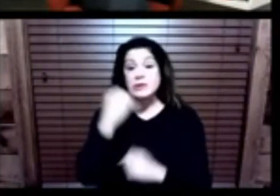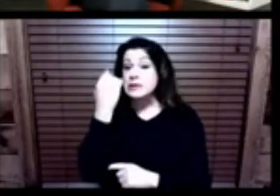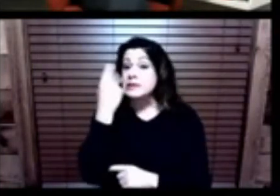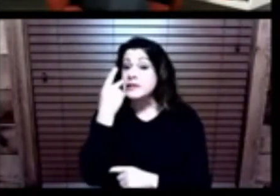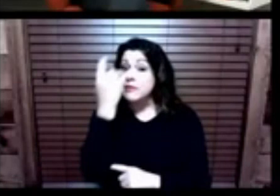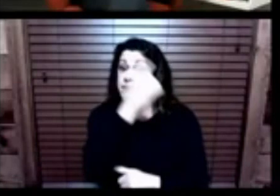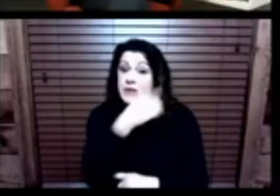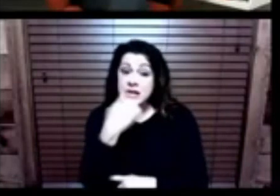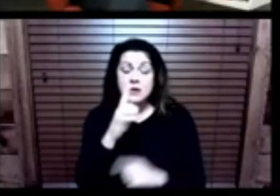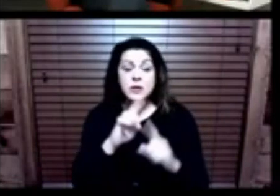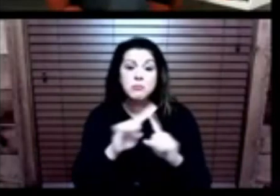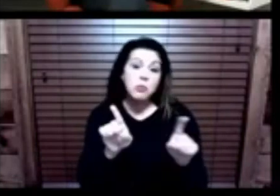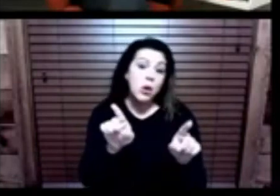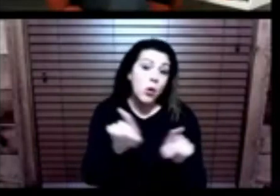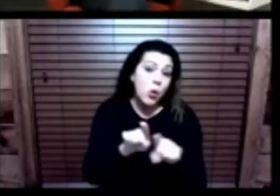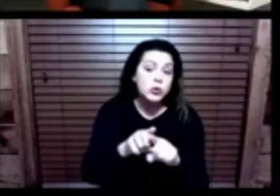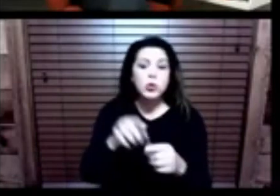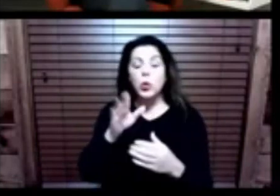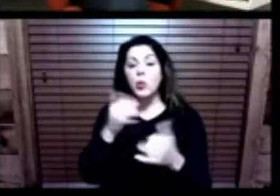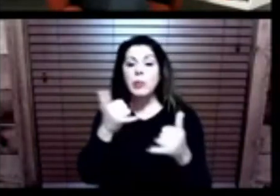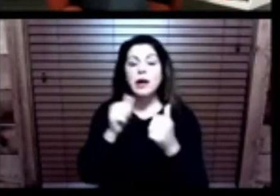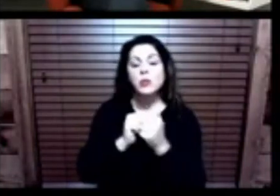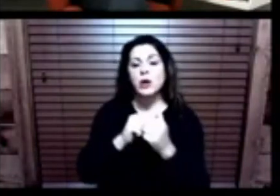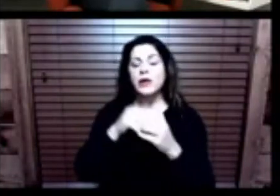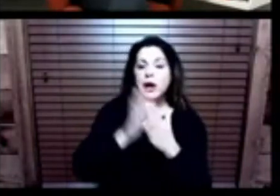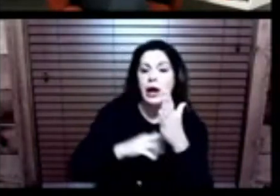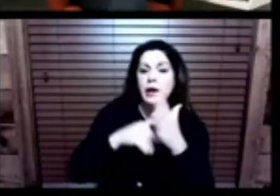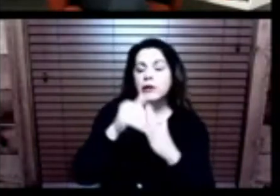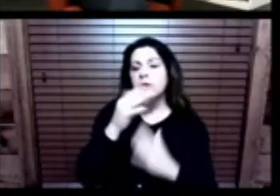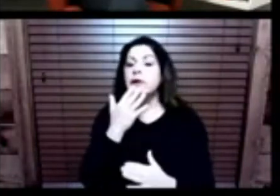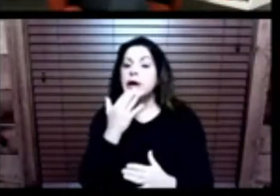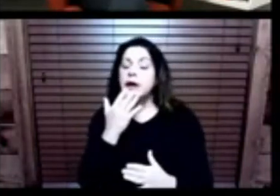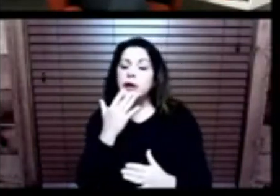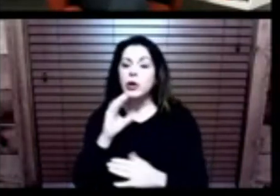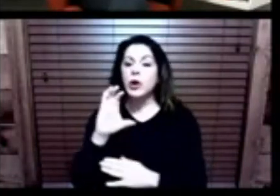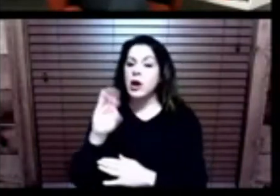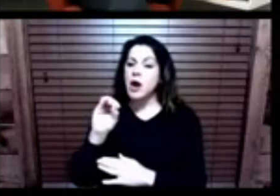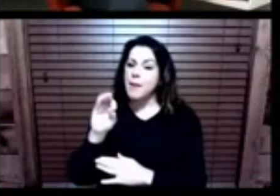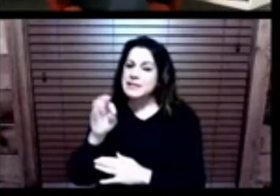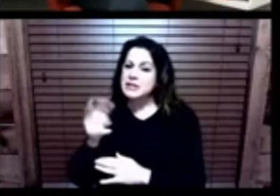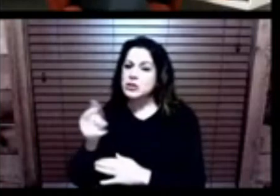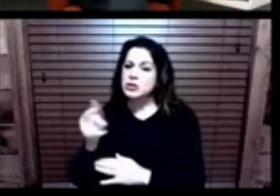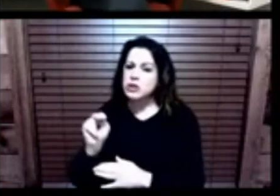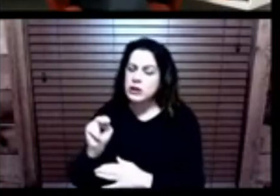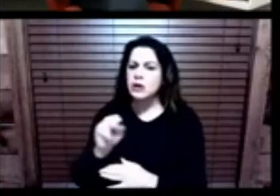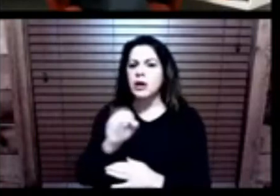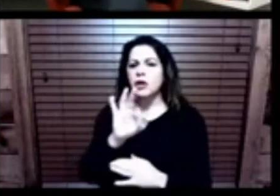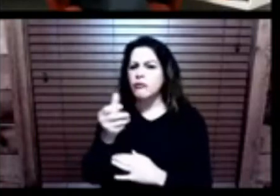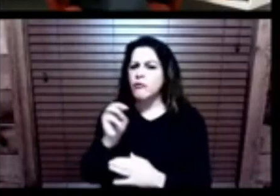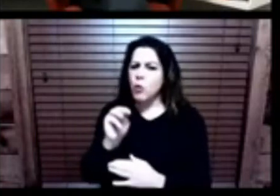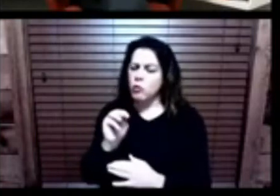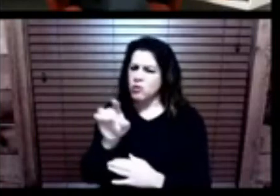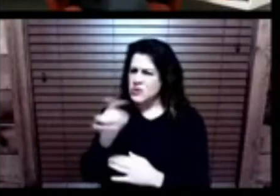just playing with color, playing with composition and form. And you mentioned that you were colorblind. How do you go about